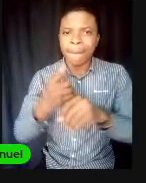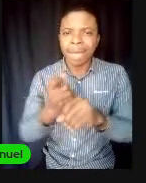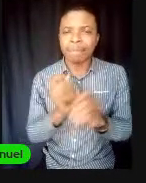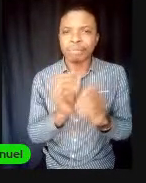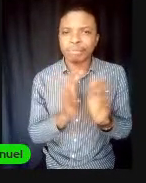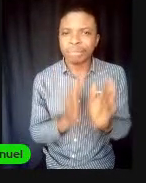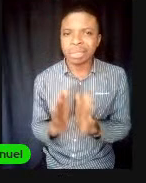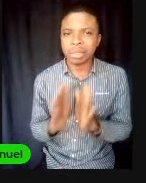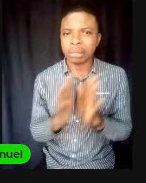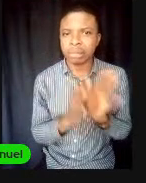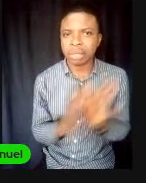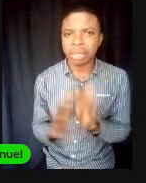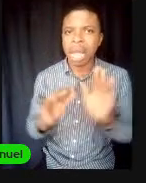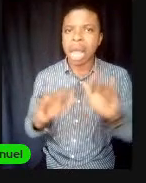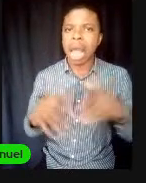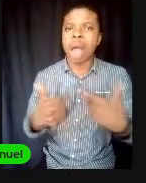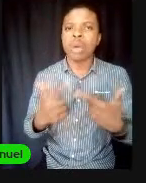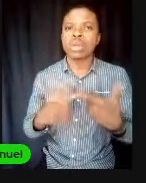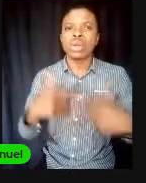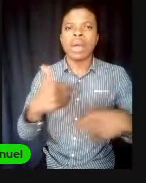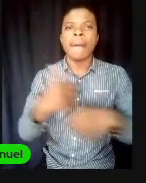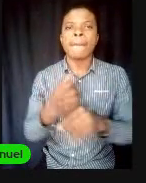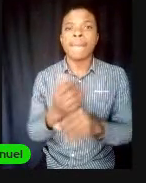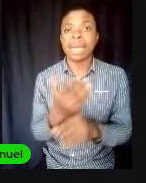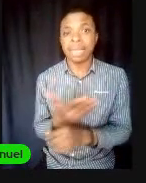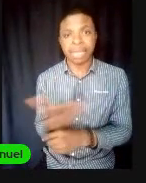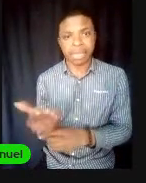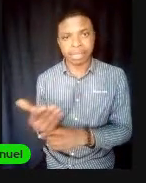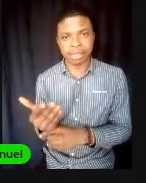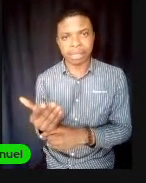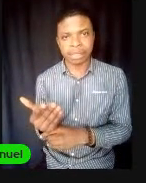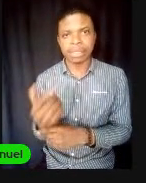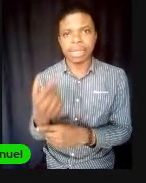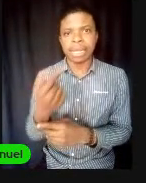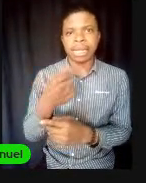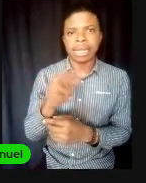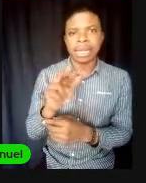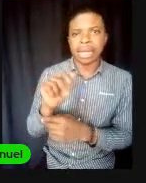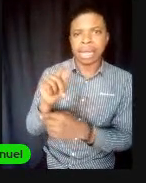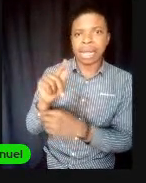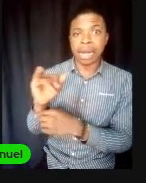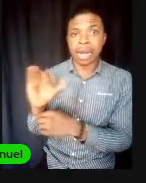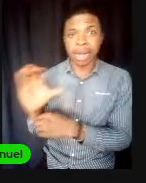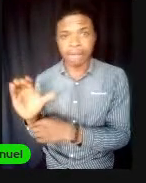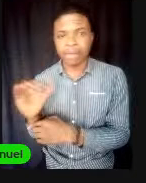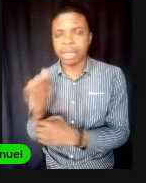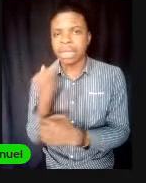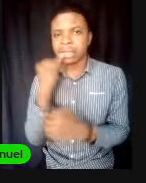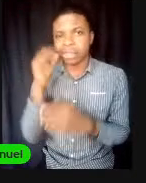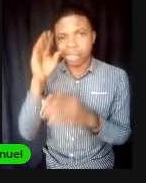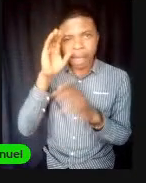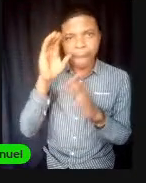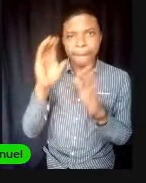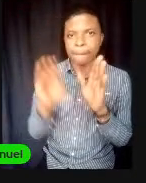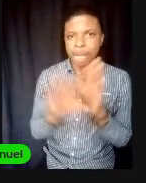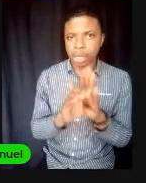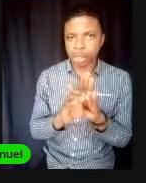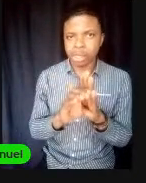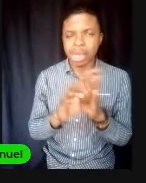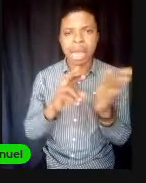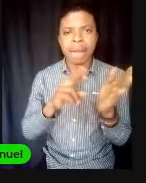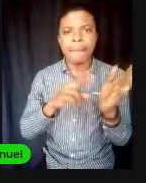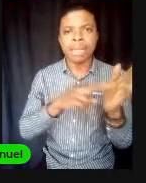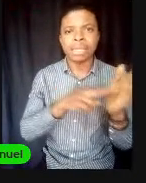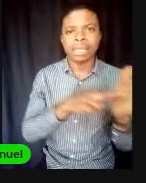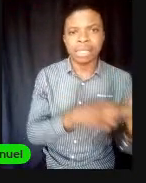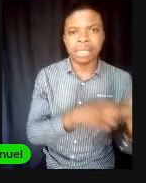process is design. Graphic is pictures, a representation, anything you can see, right?